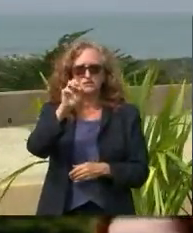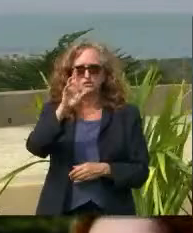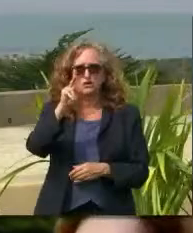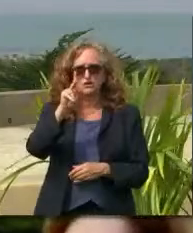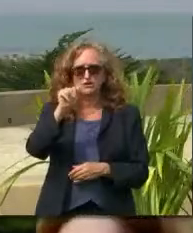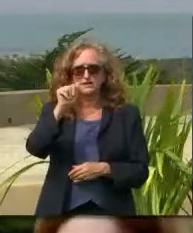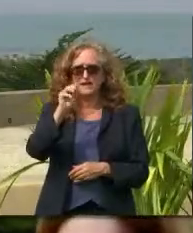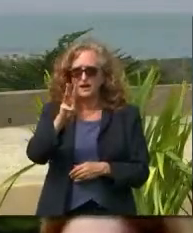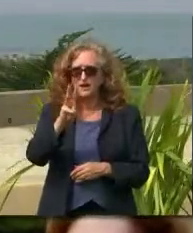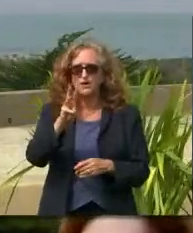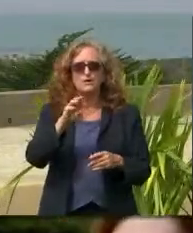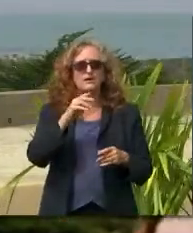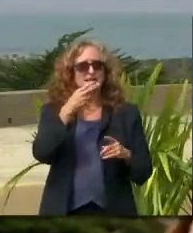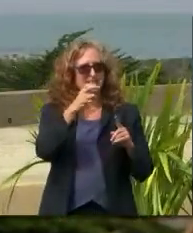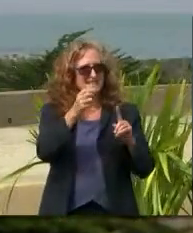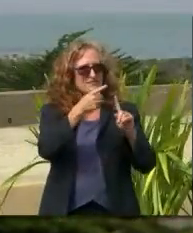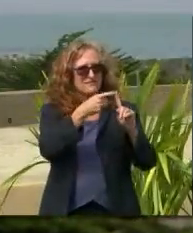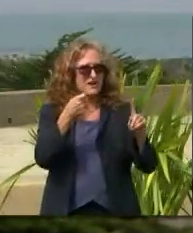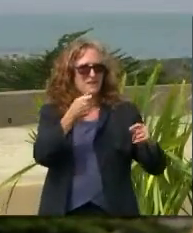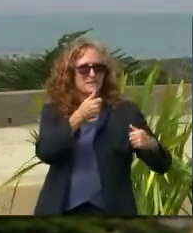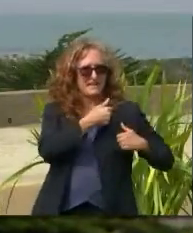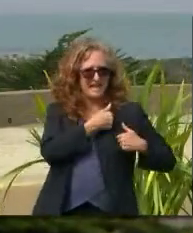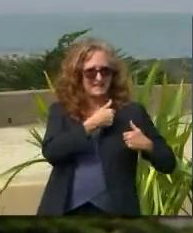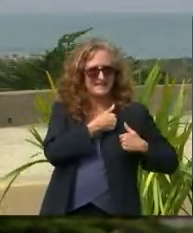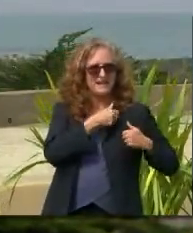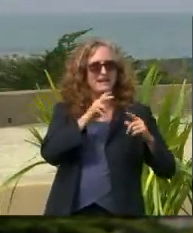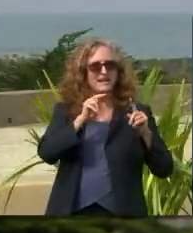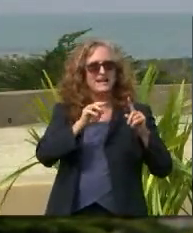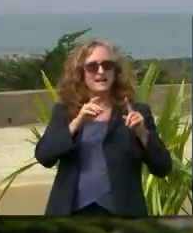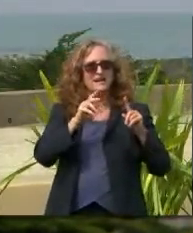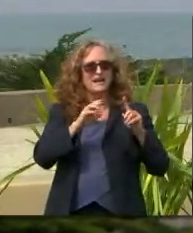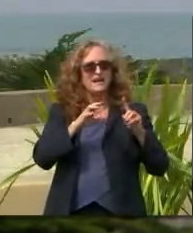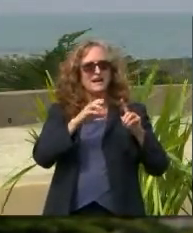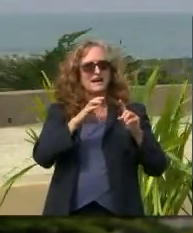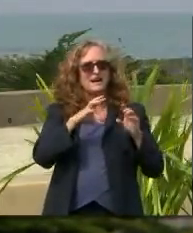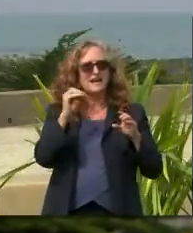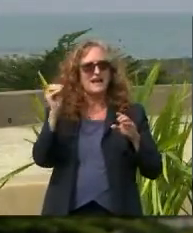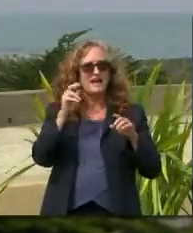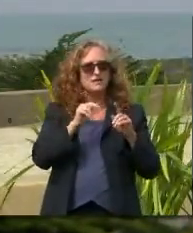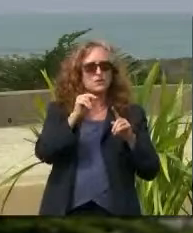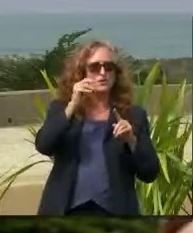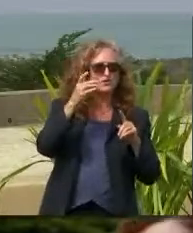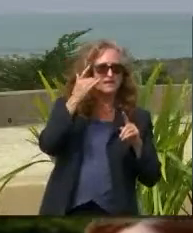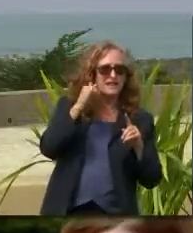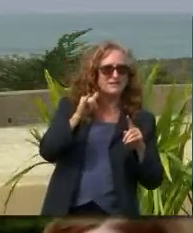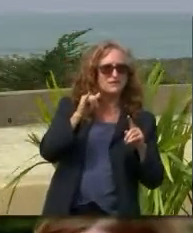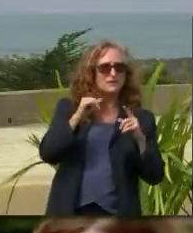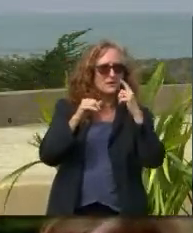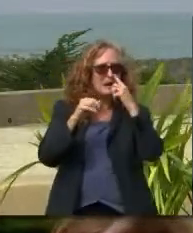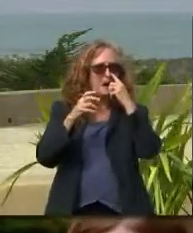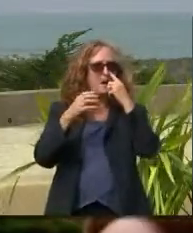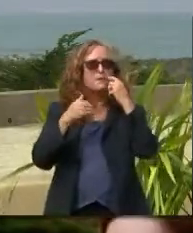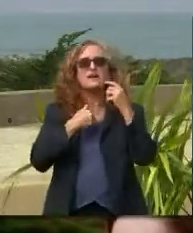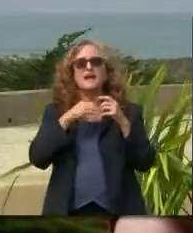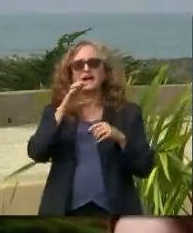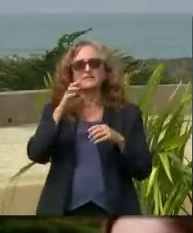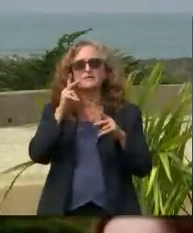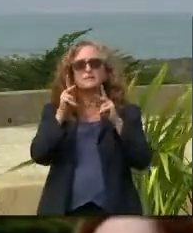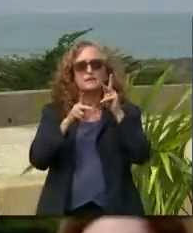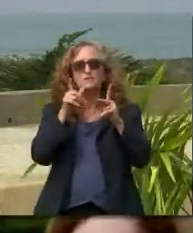part of where I come from. He's the Consul General for Northern California and Hawaii. We also have a Consul General in Southern California. We have